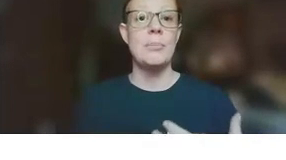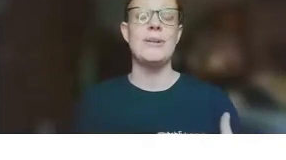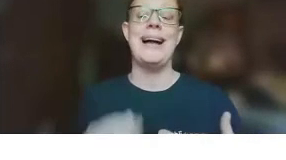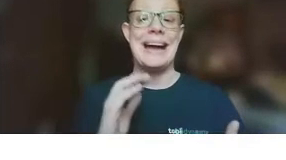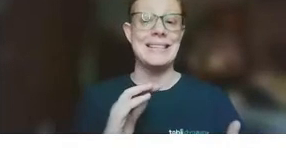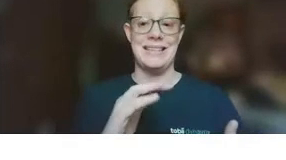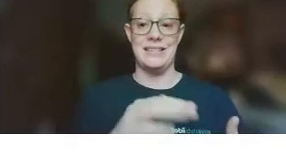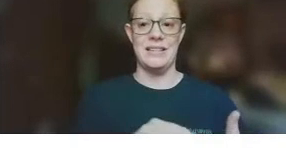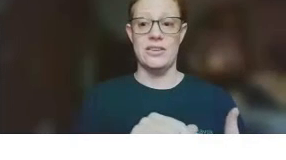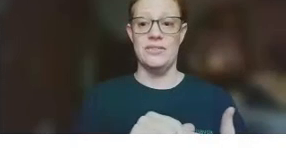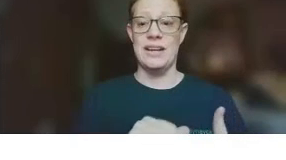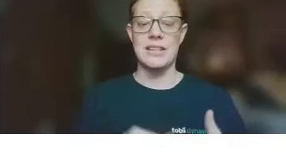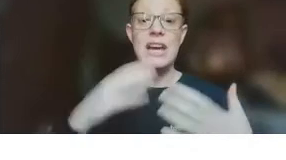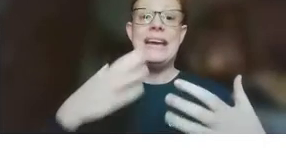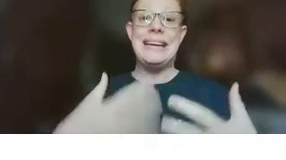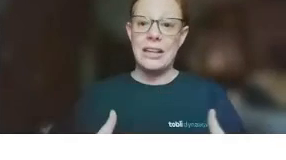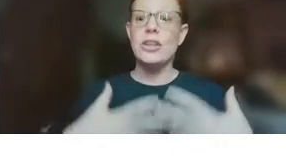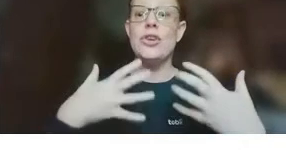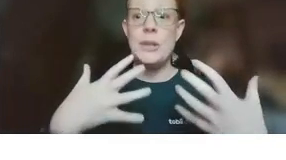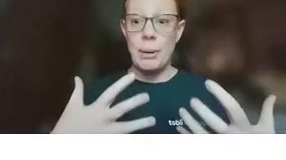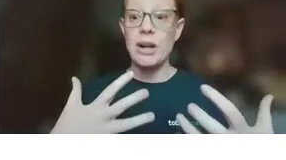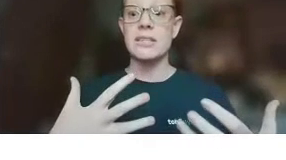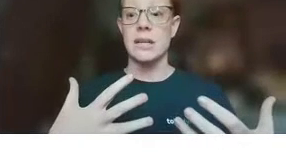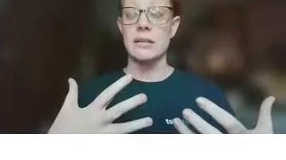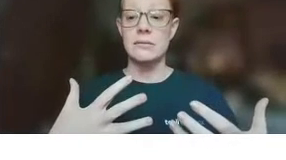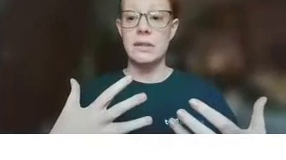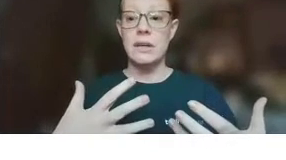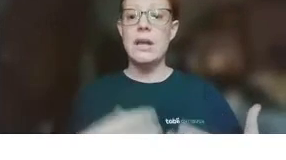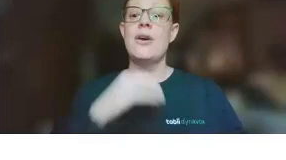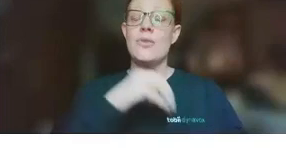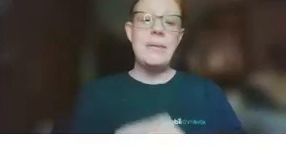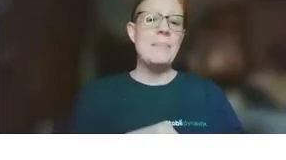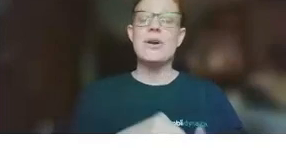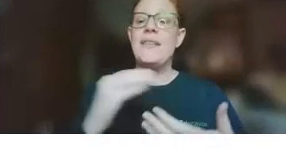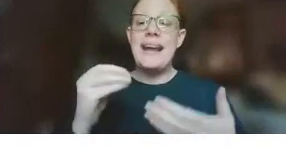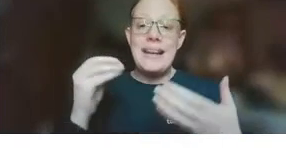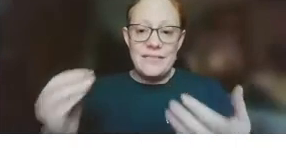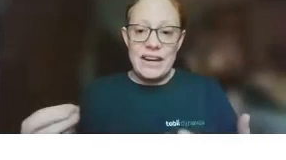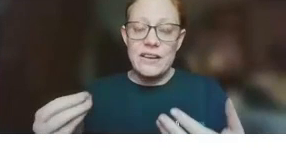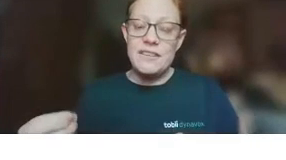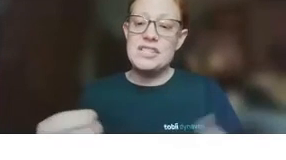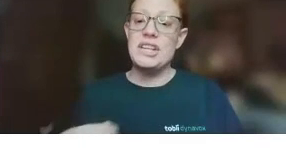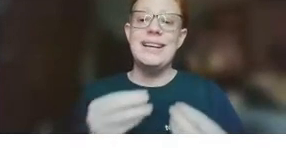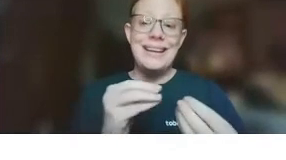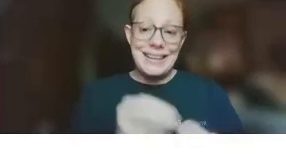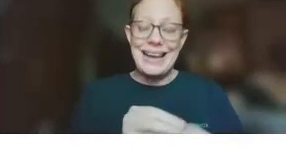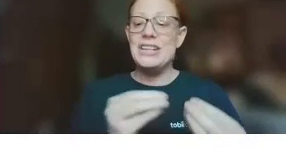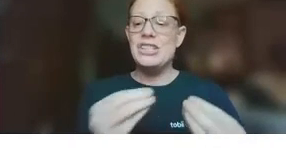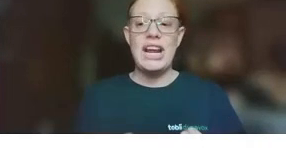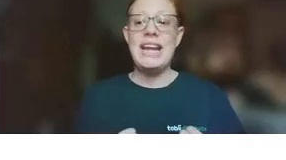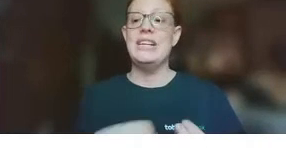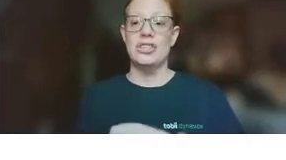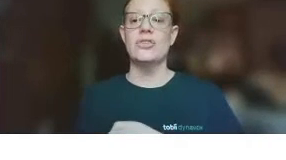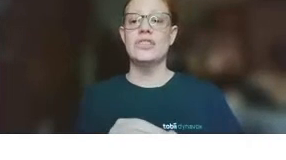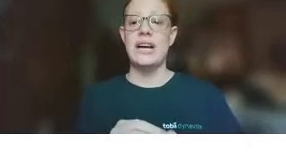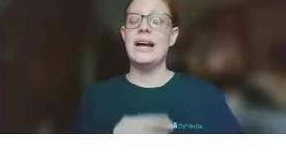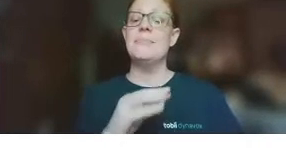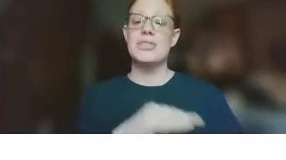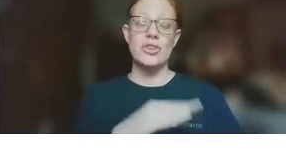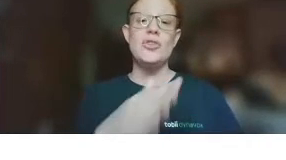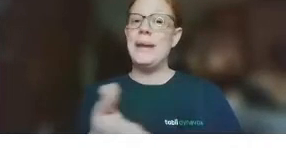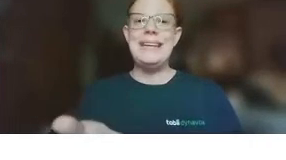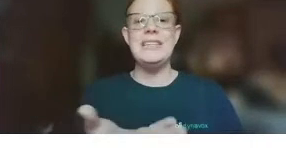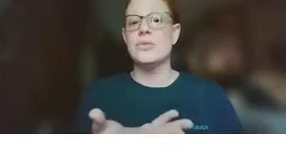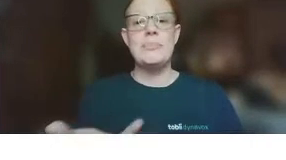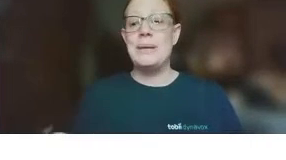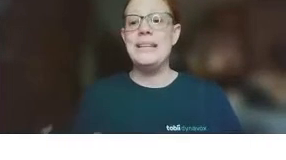having trouble accessing their device. Include the person. Remember that their vision can change over time,